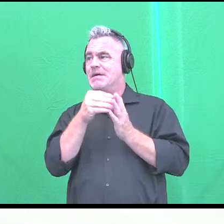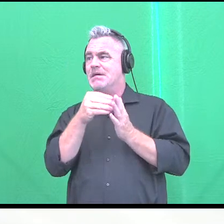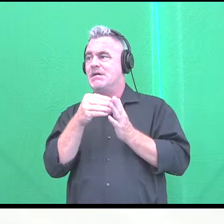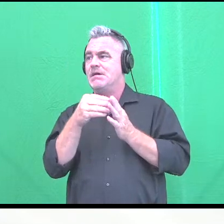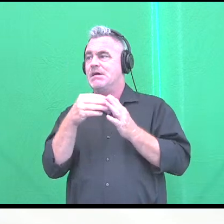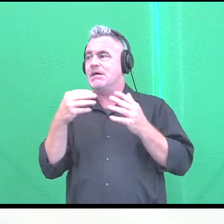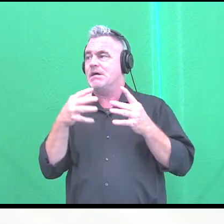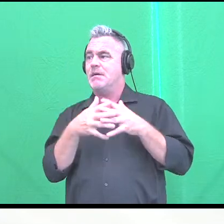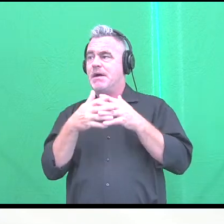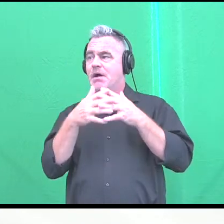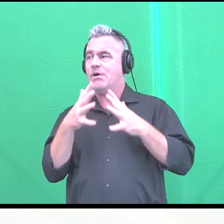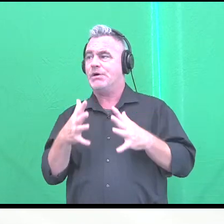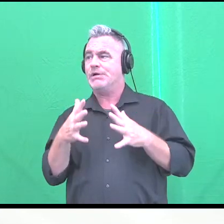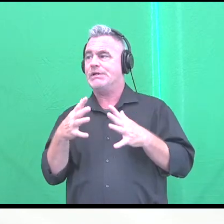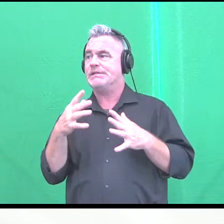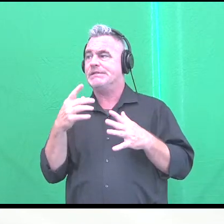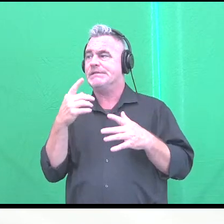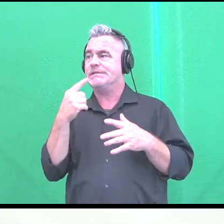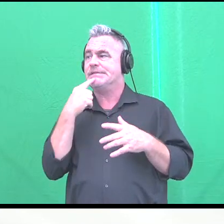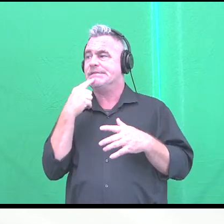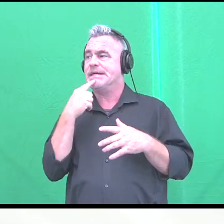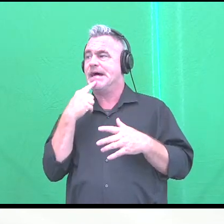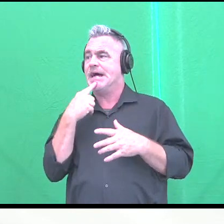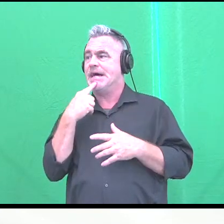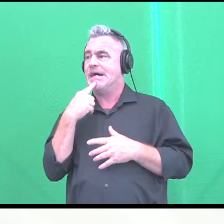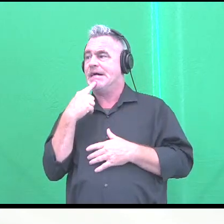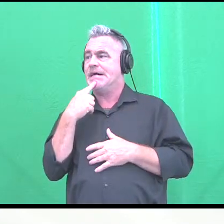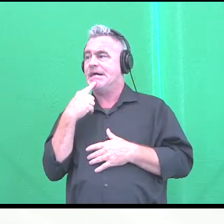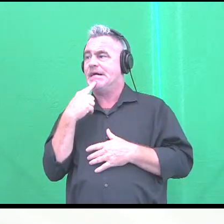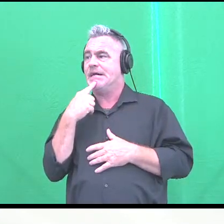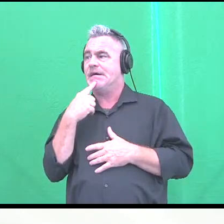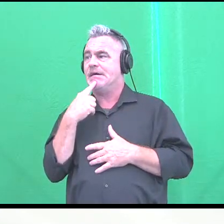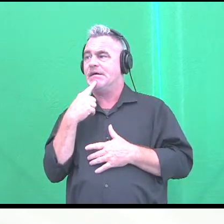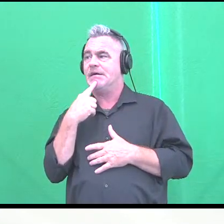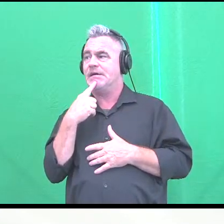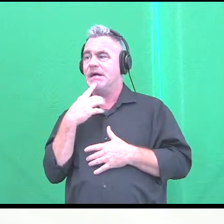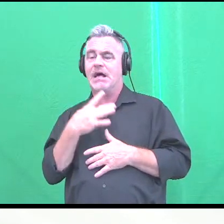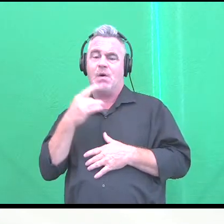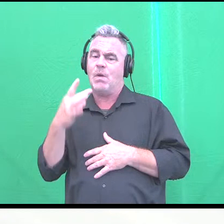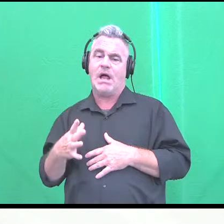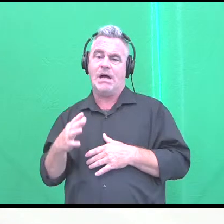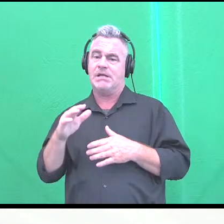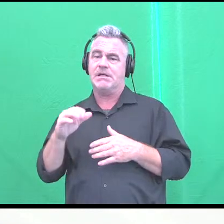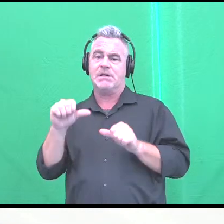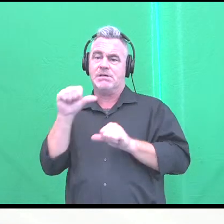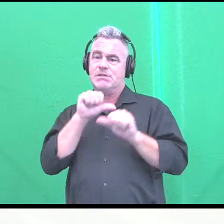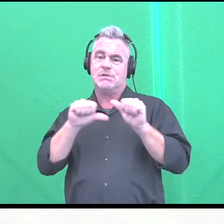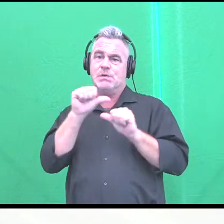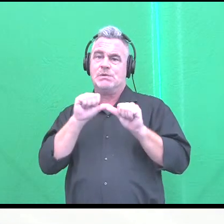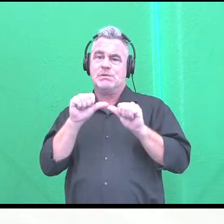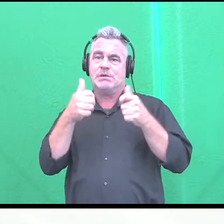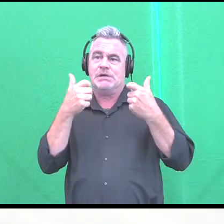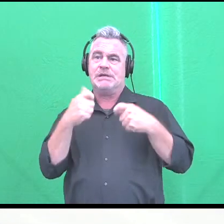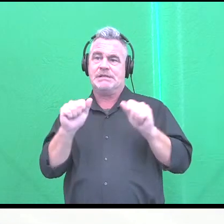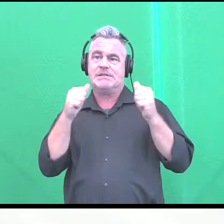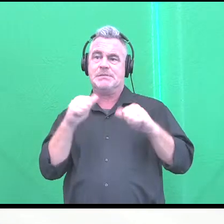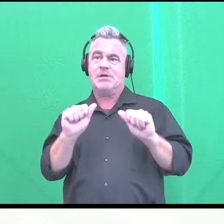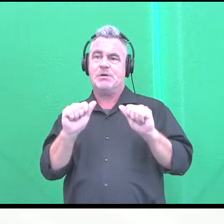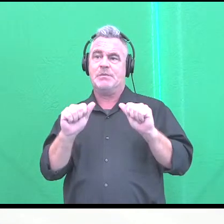conservative number, who are not buying this social experiment that we're being